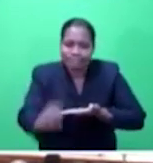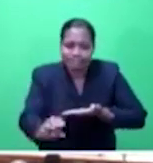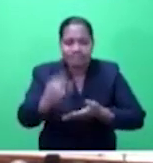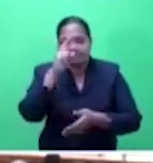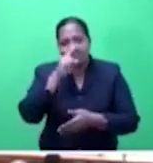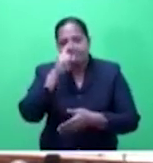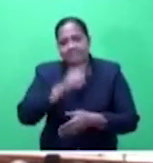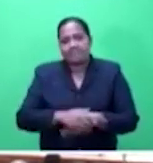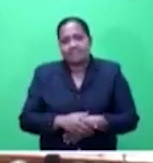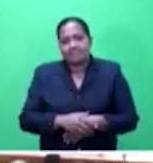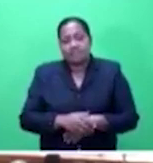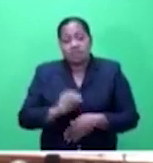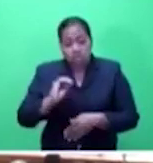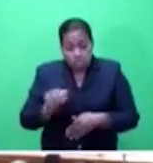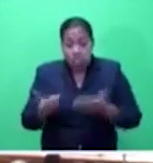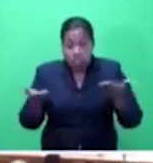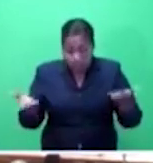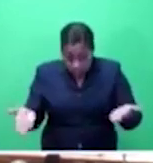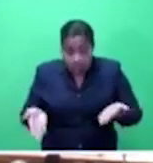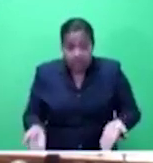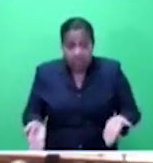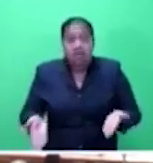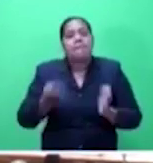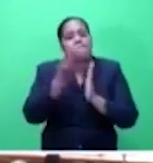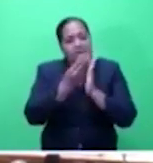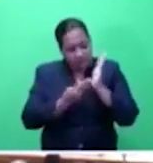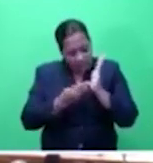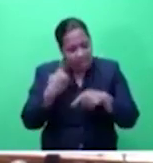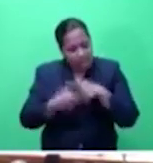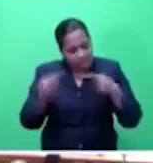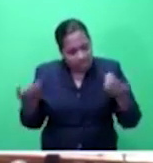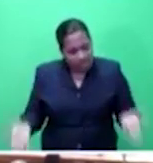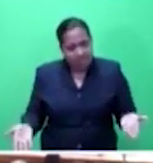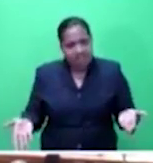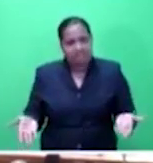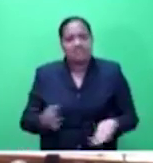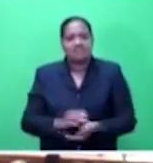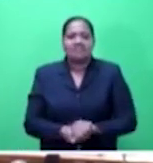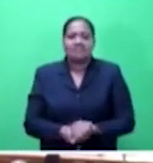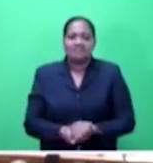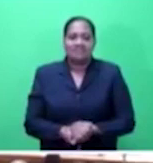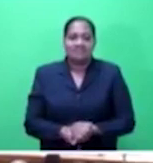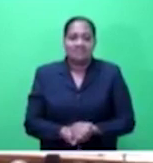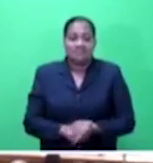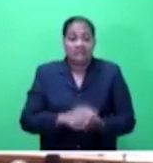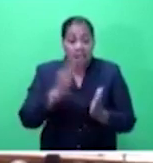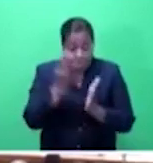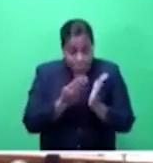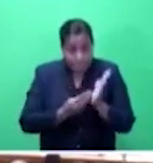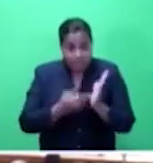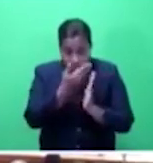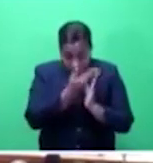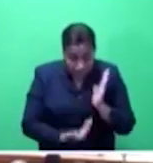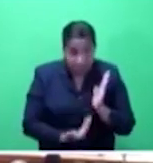sir, is precisely what this bill is all about. This budget, through this bill, Mr. Speaker,